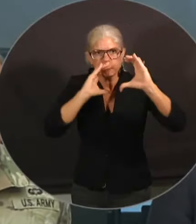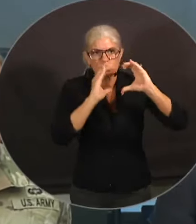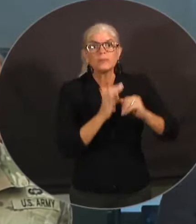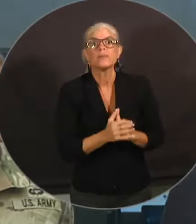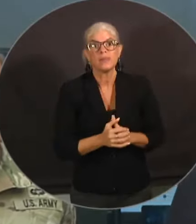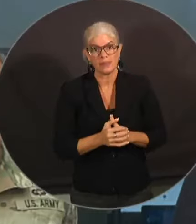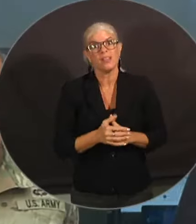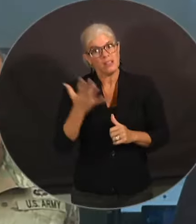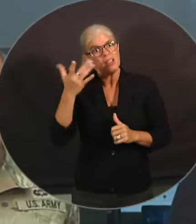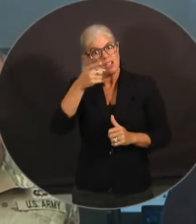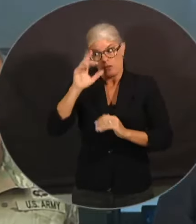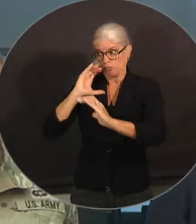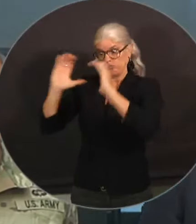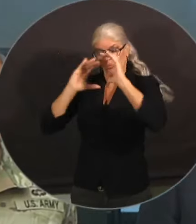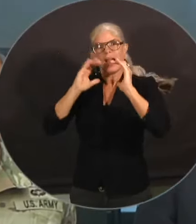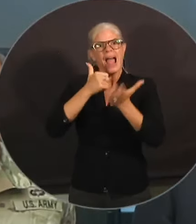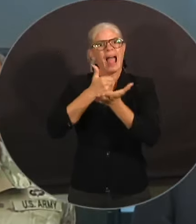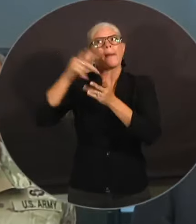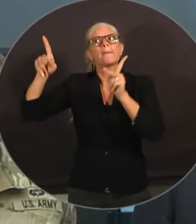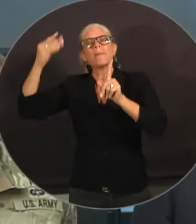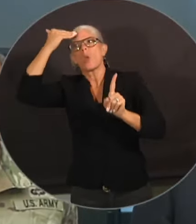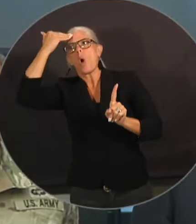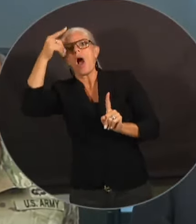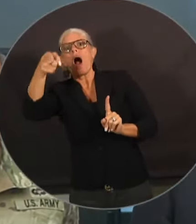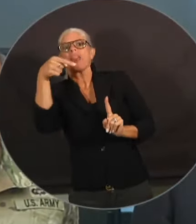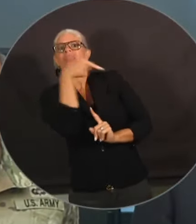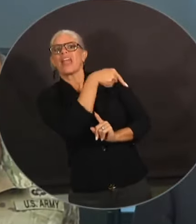shelter in place, but if you decide to do that, make sure you